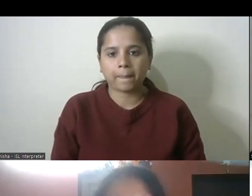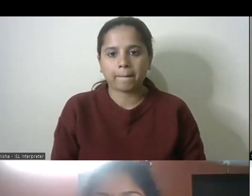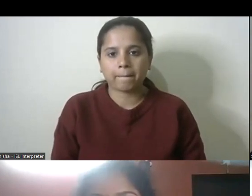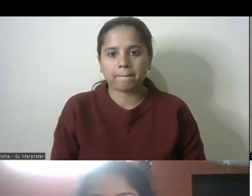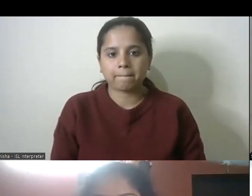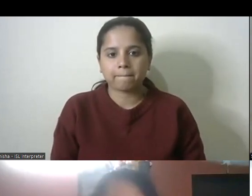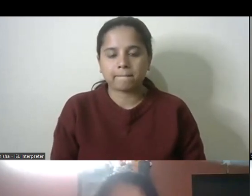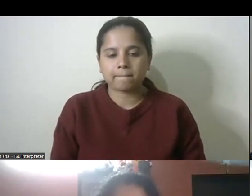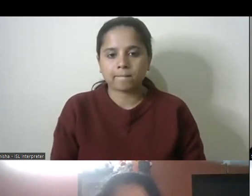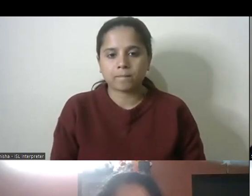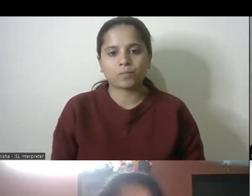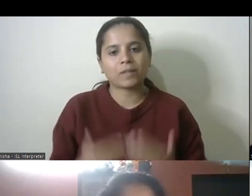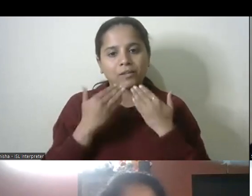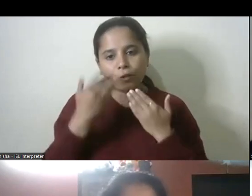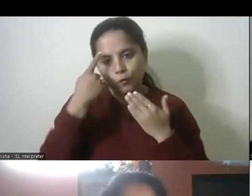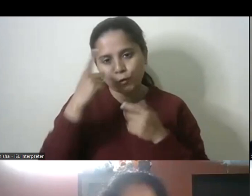Thank you, Anunol, for joining.